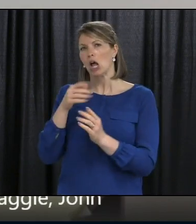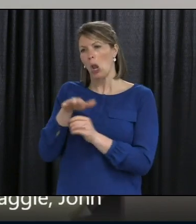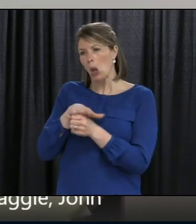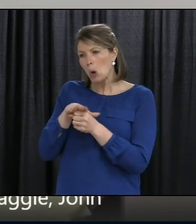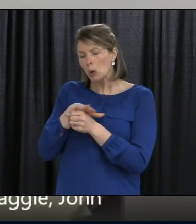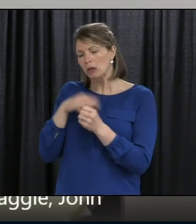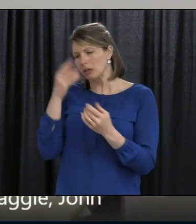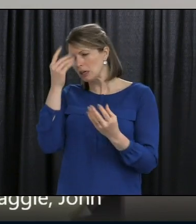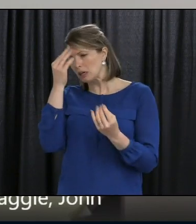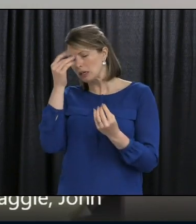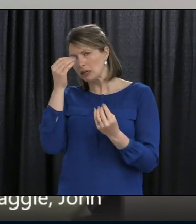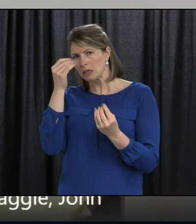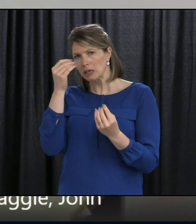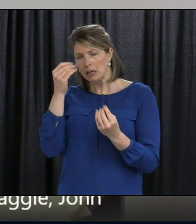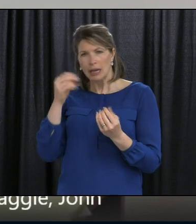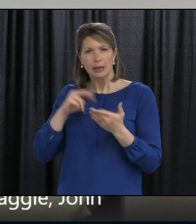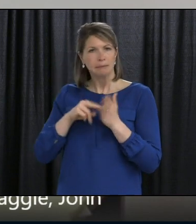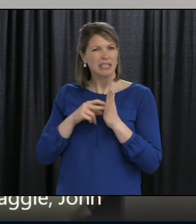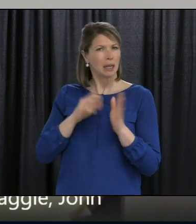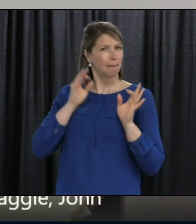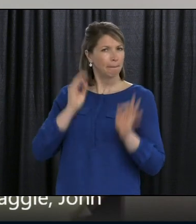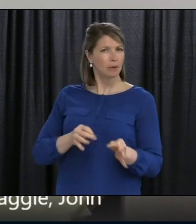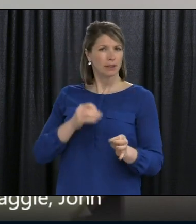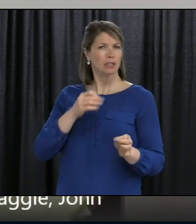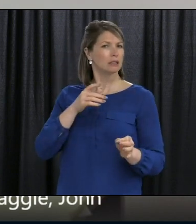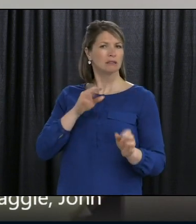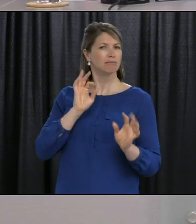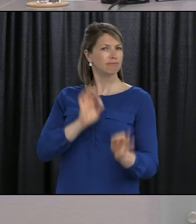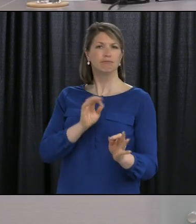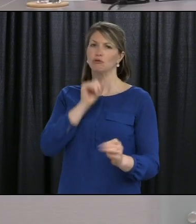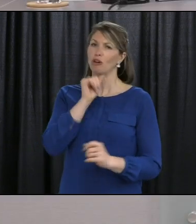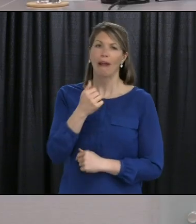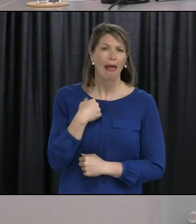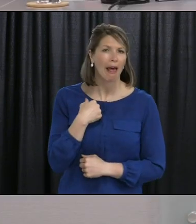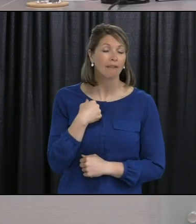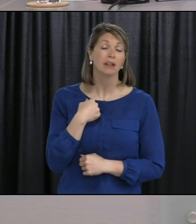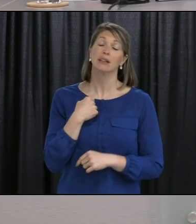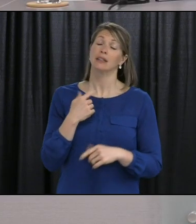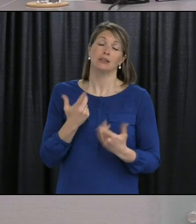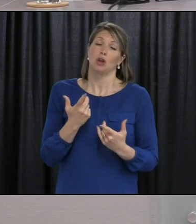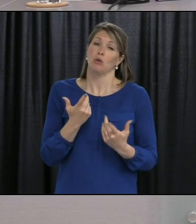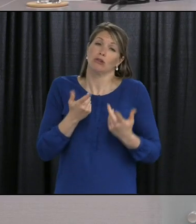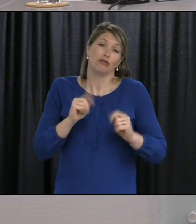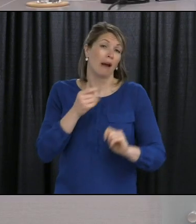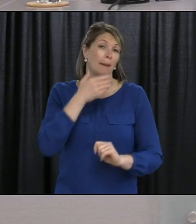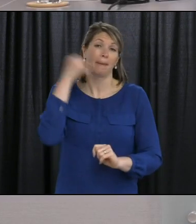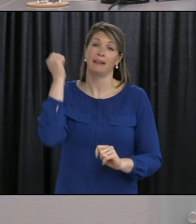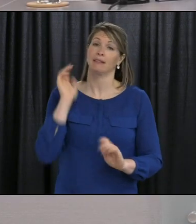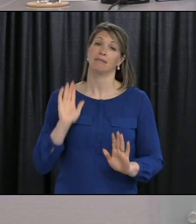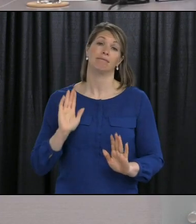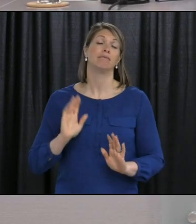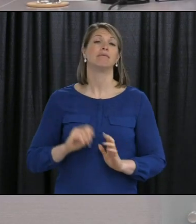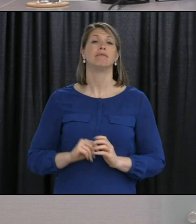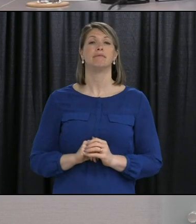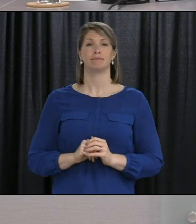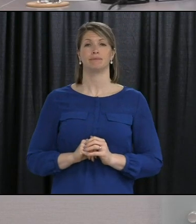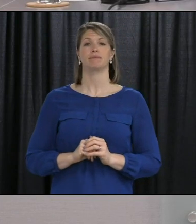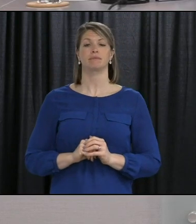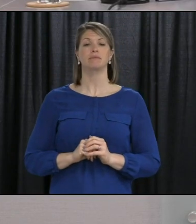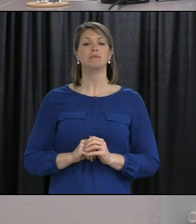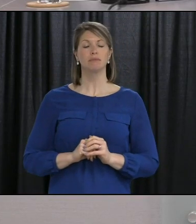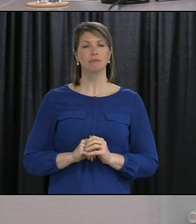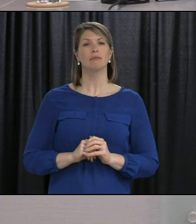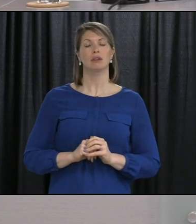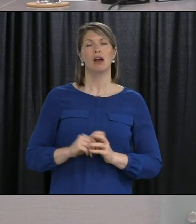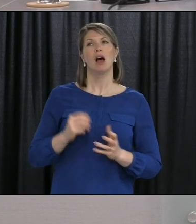But at the moment, there is no magic bullet. So, Peter, these are not decisions that would ever be made by